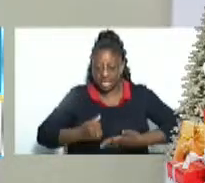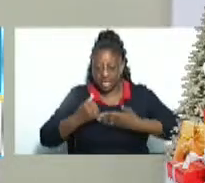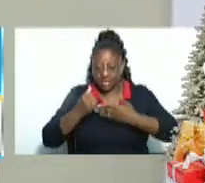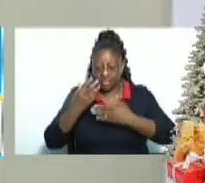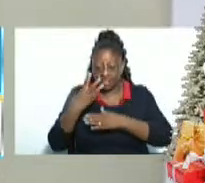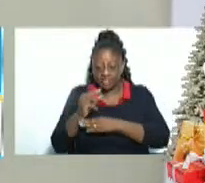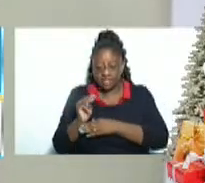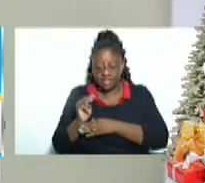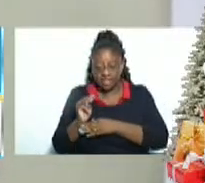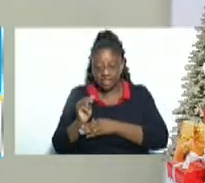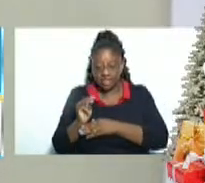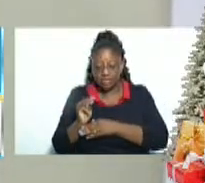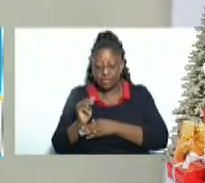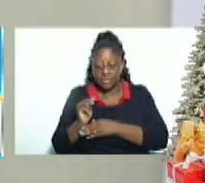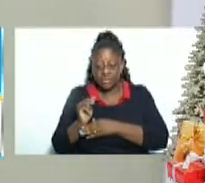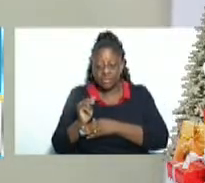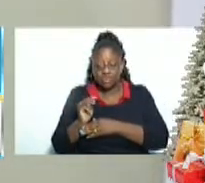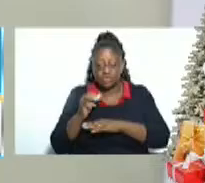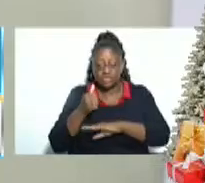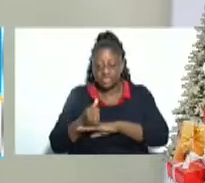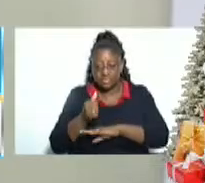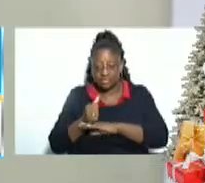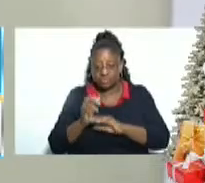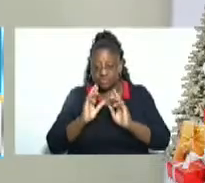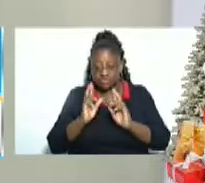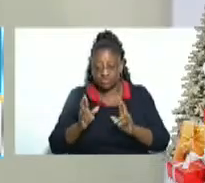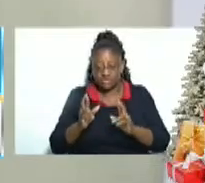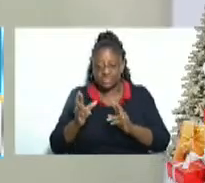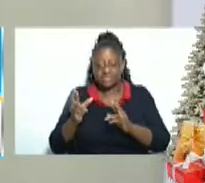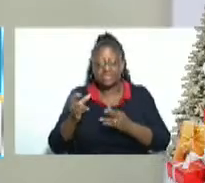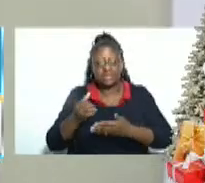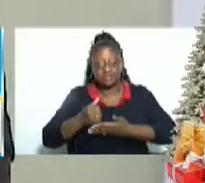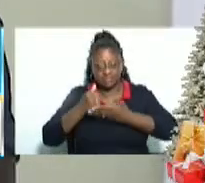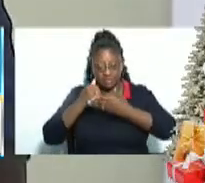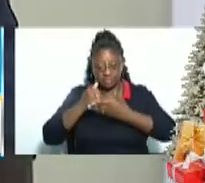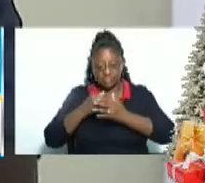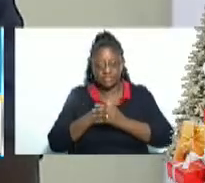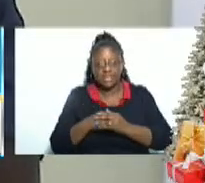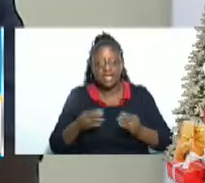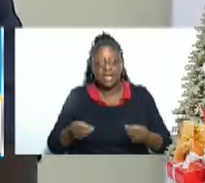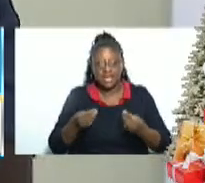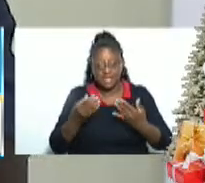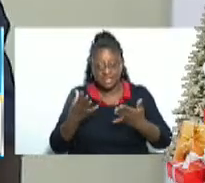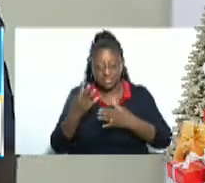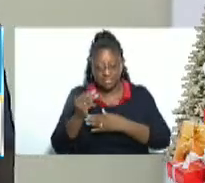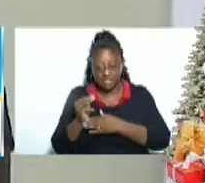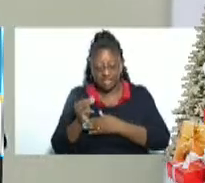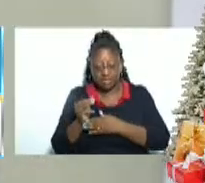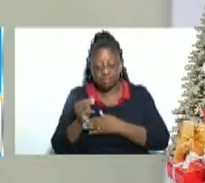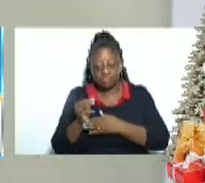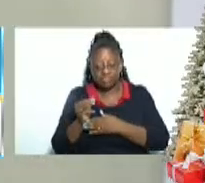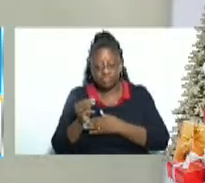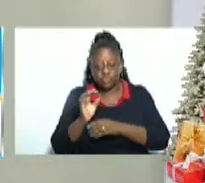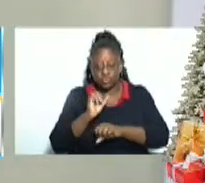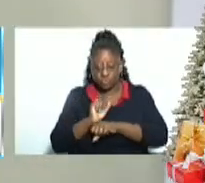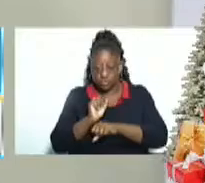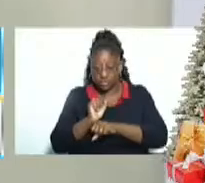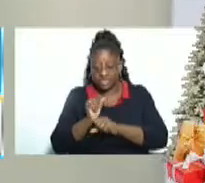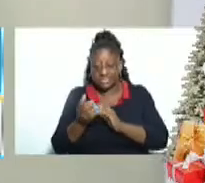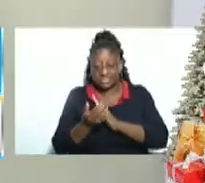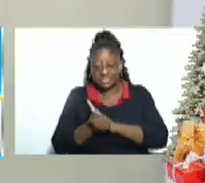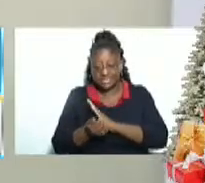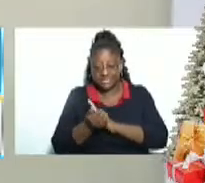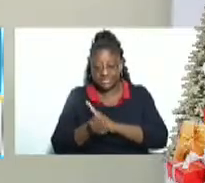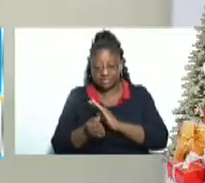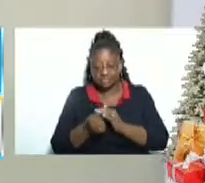them in disaster response and recovery and give them employable skills. The